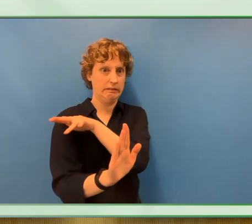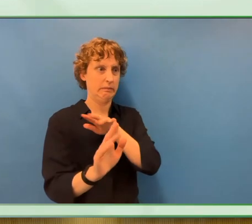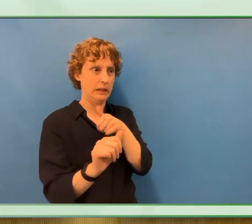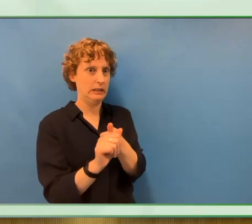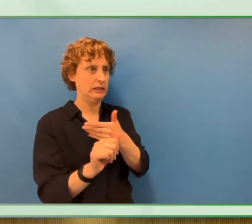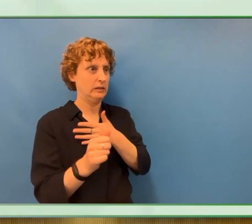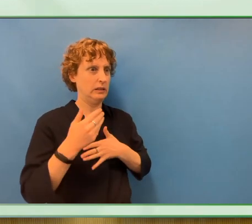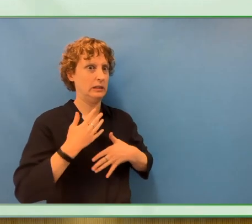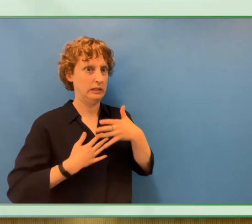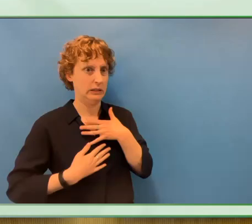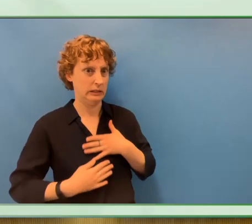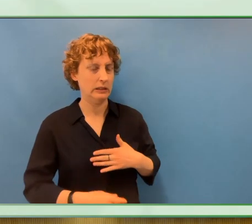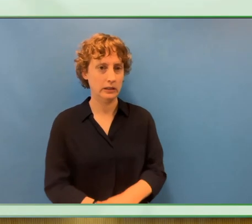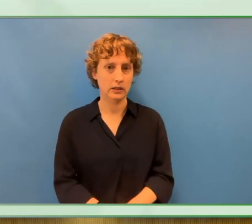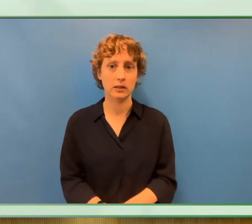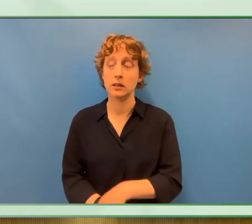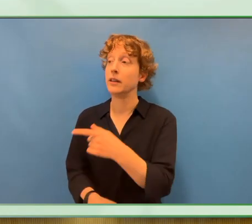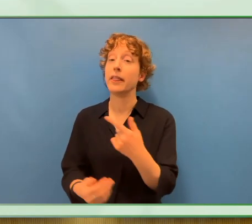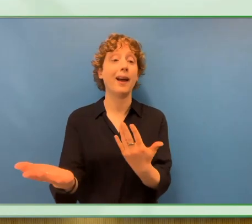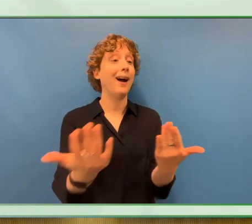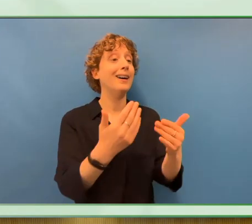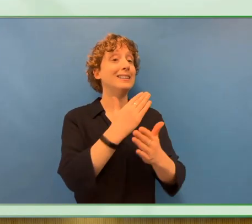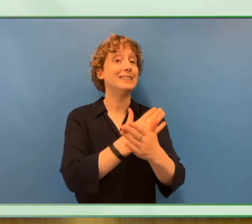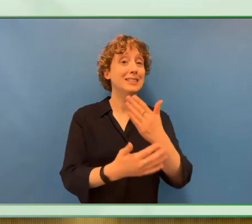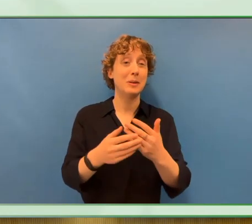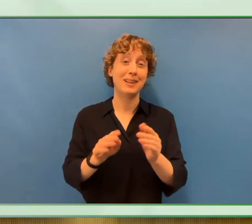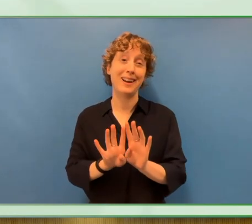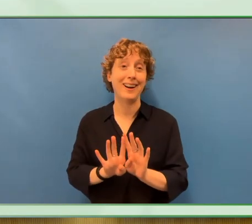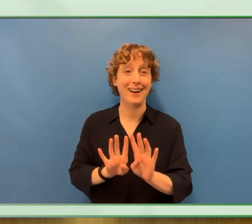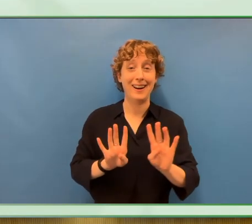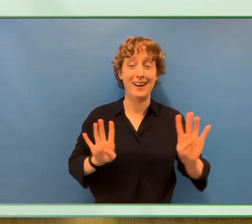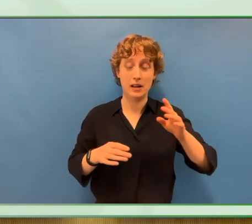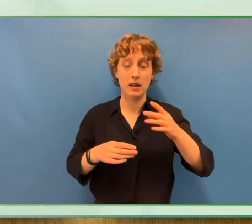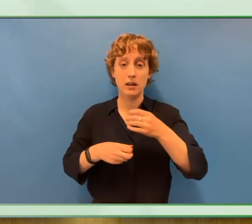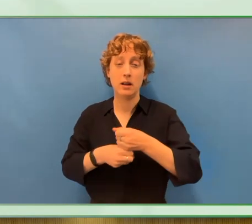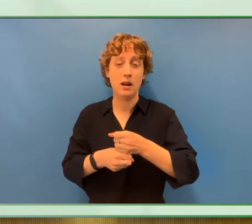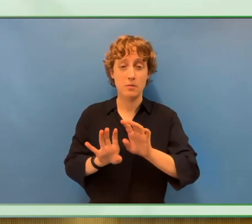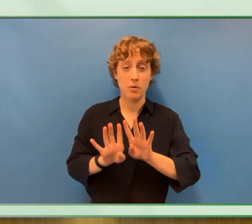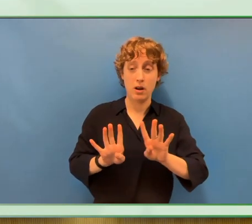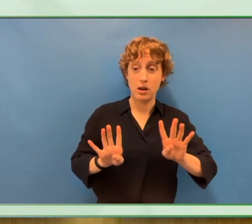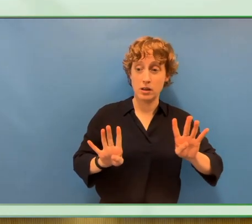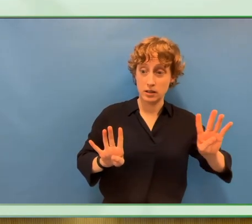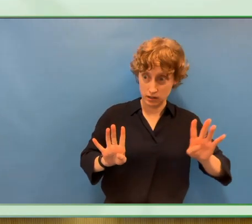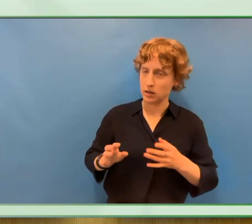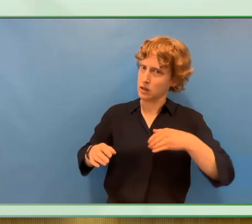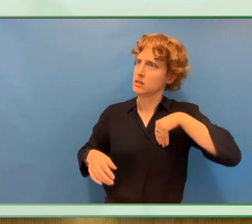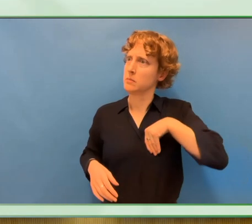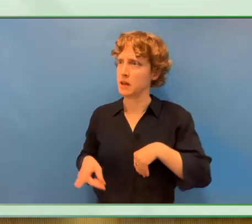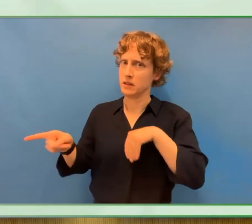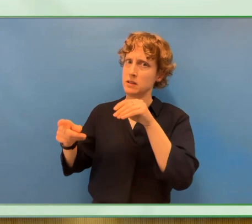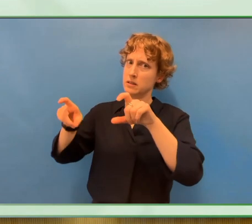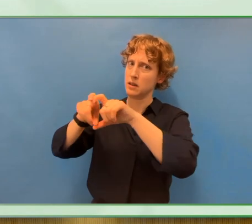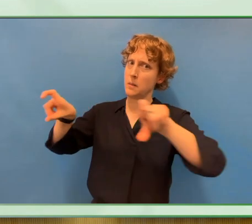and product and yada yada at the end of the line, and know that language. And in 6 seconds, what I would say is it's all about